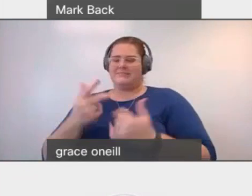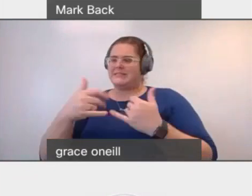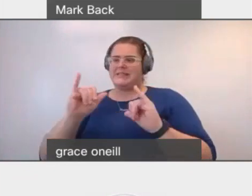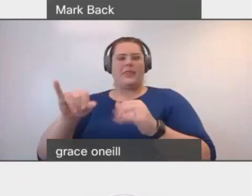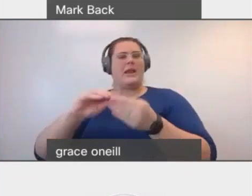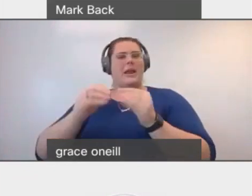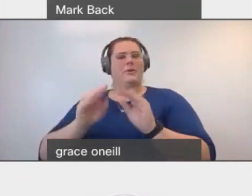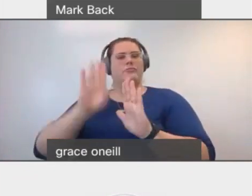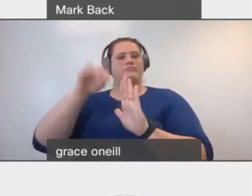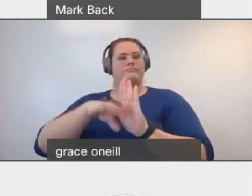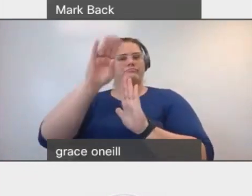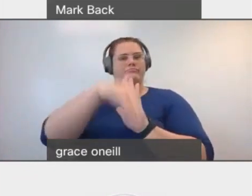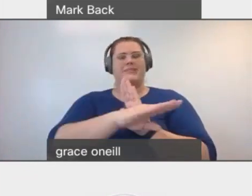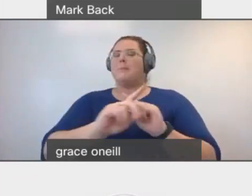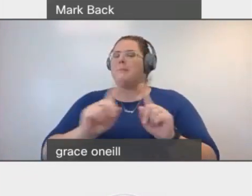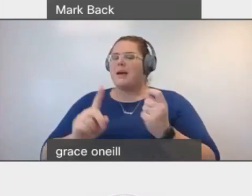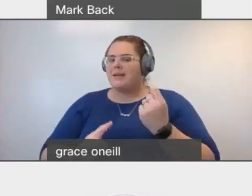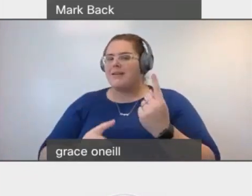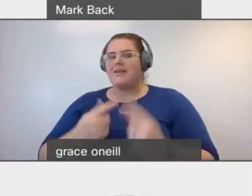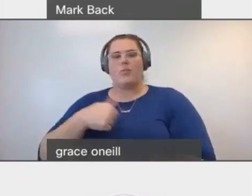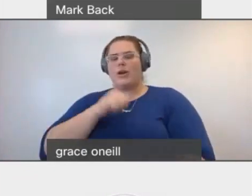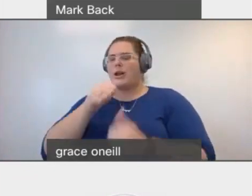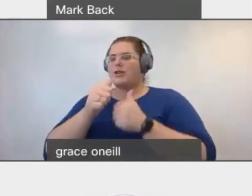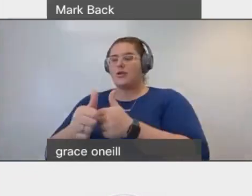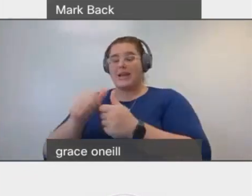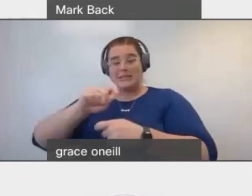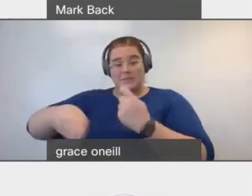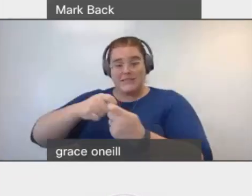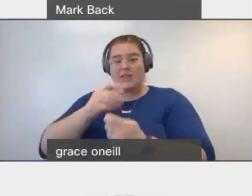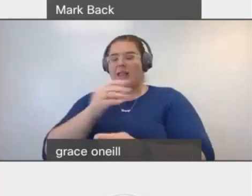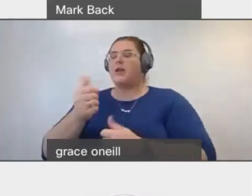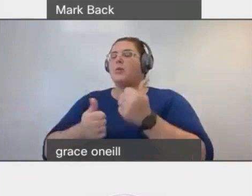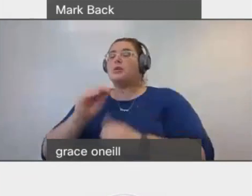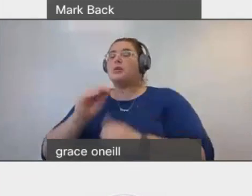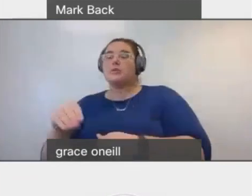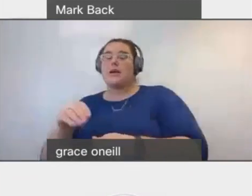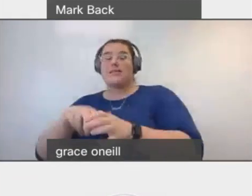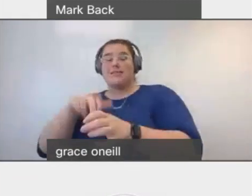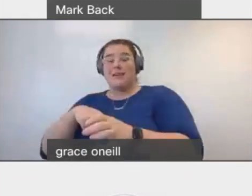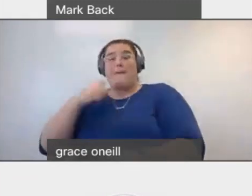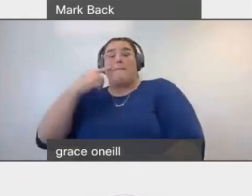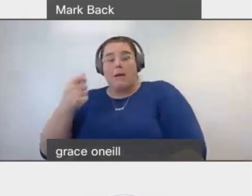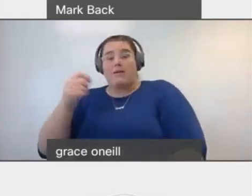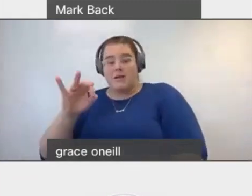But we're not tracking specifically and what percentage of those staff left because of the vaccine.